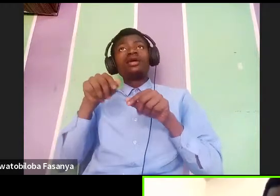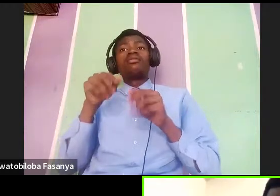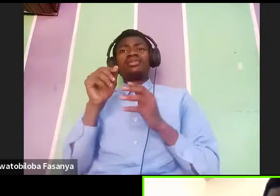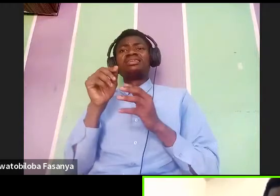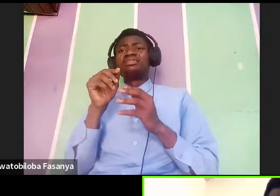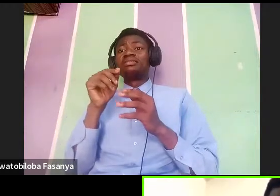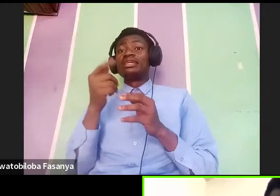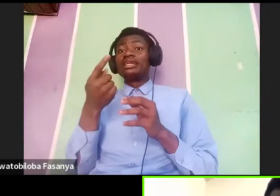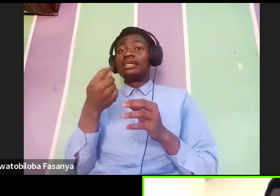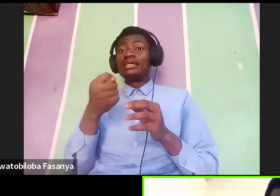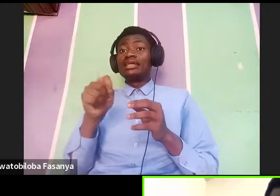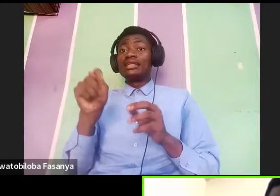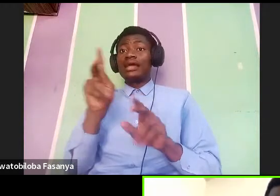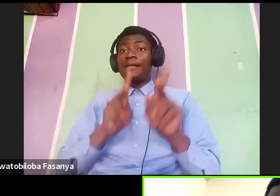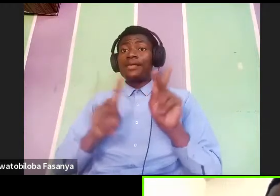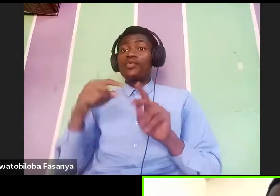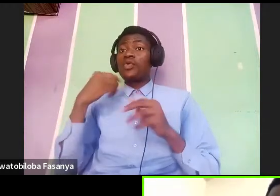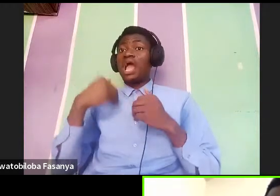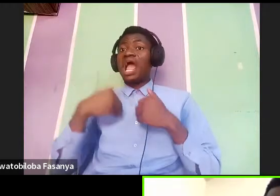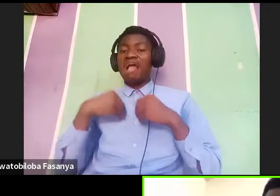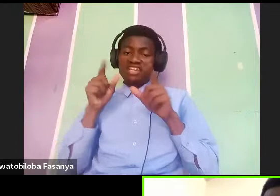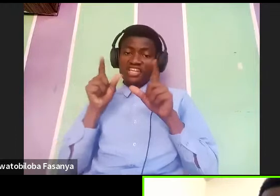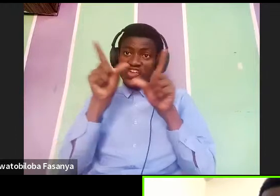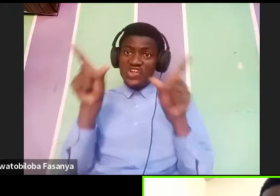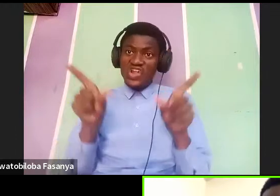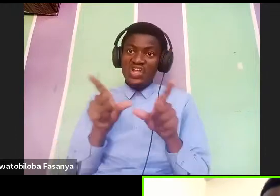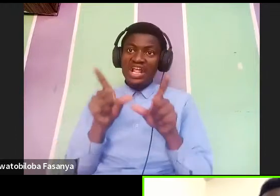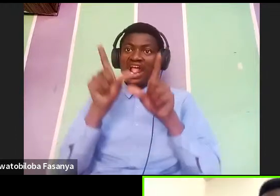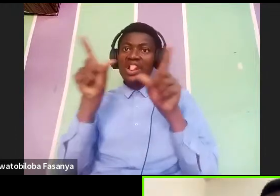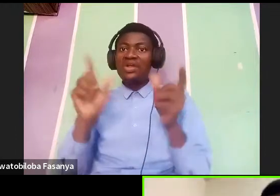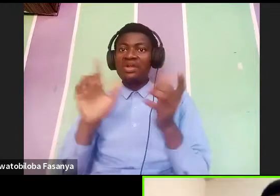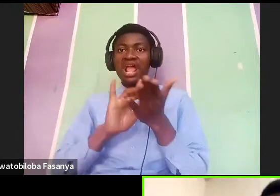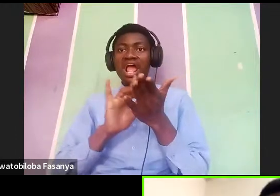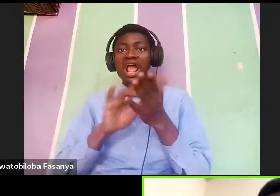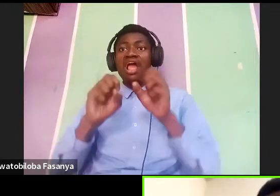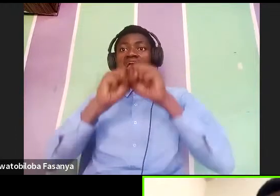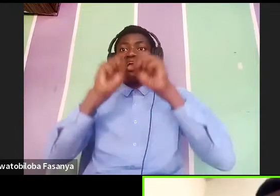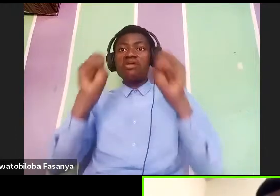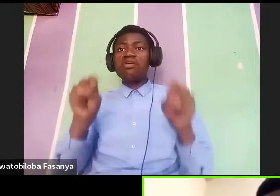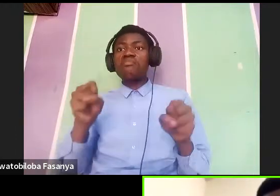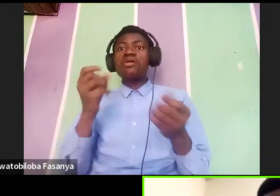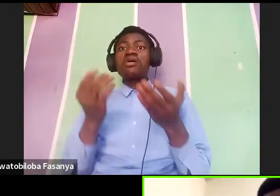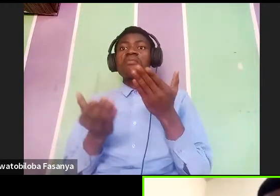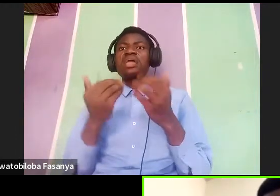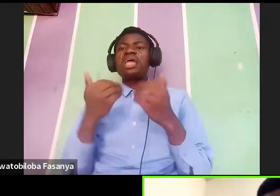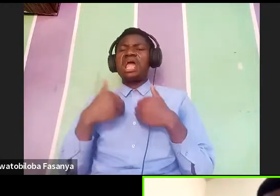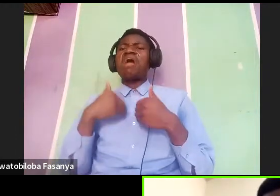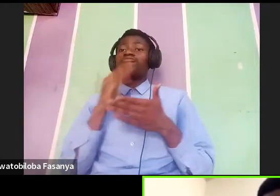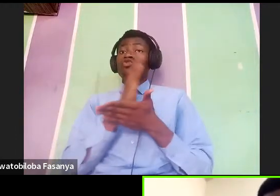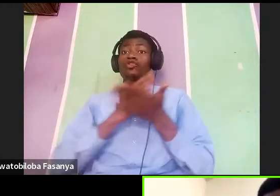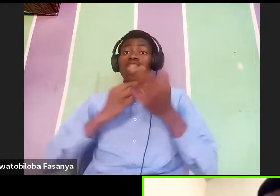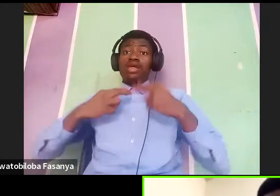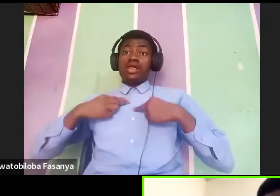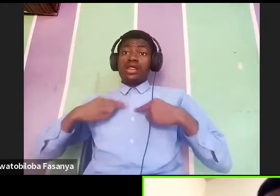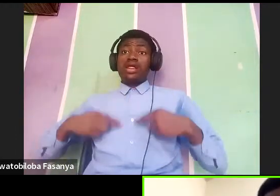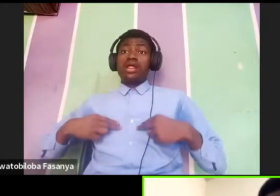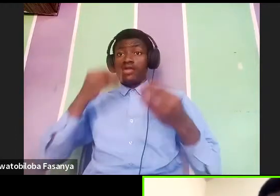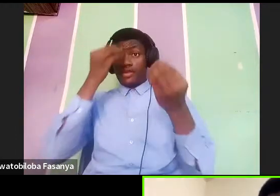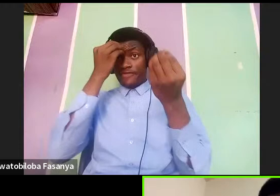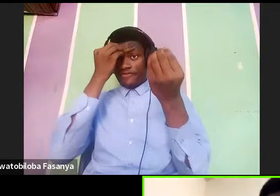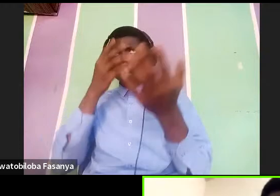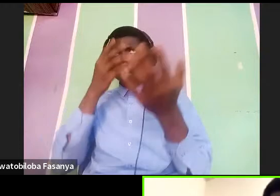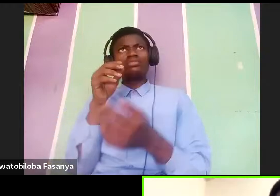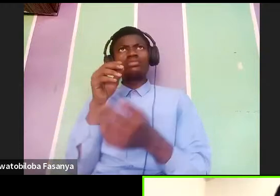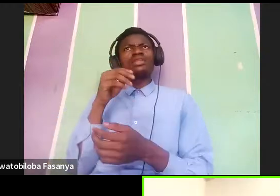the local pharmacies may have some health information, because I think part of what I was reading, you talked